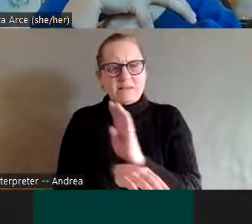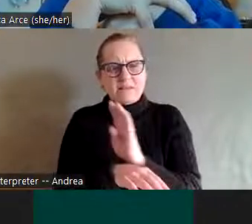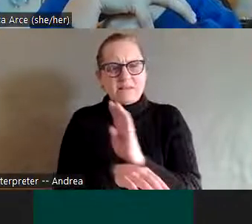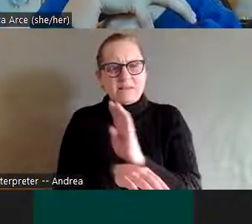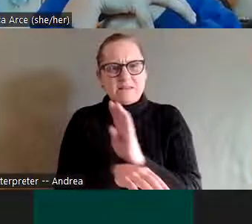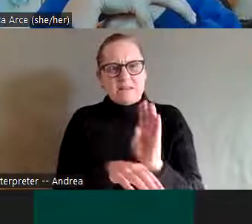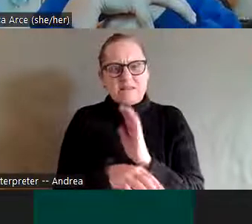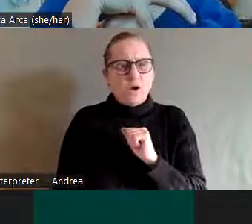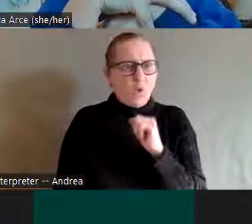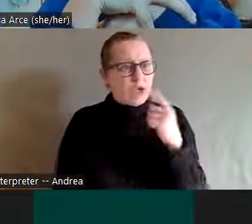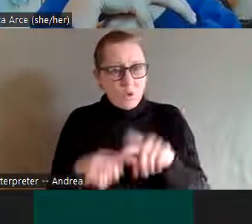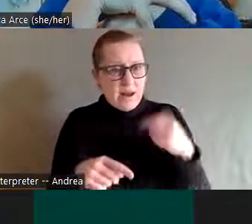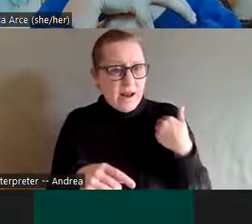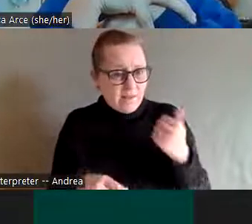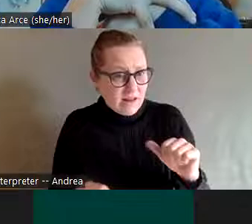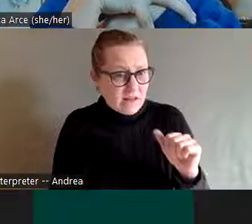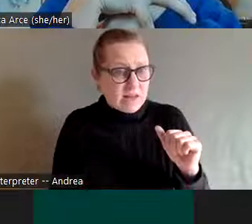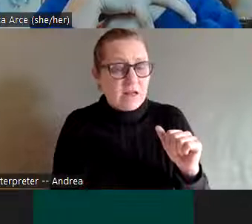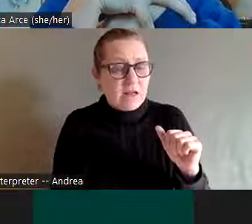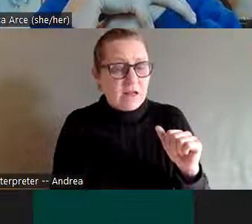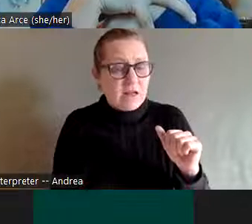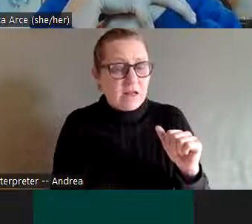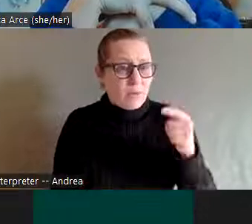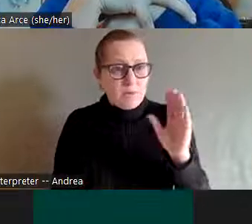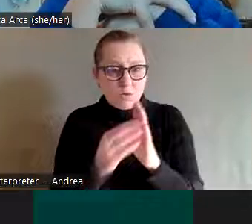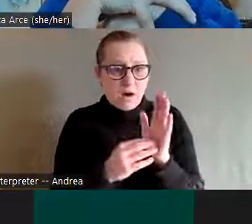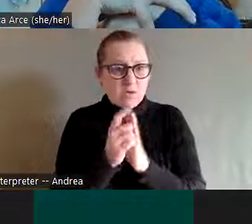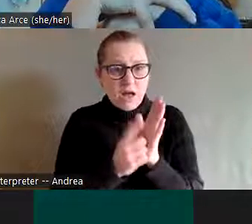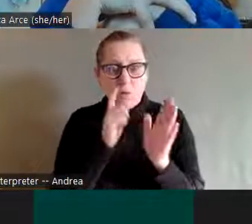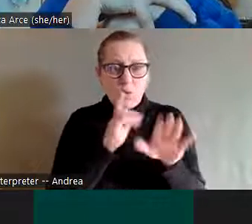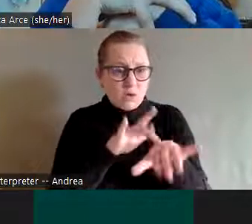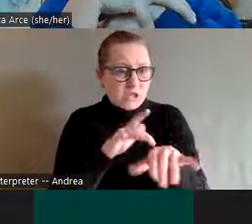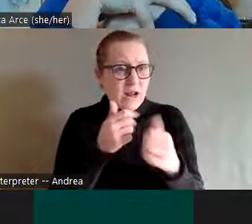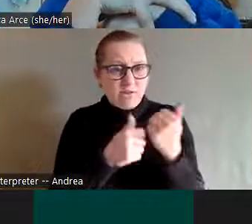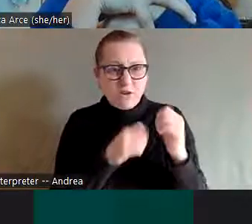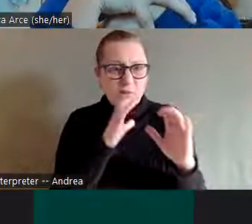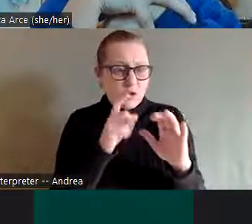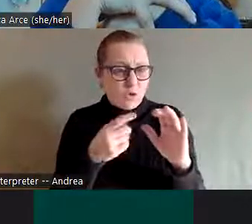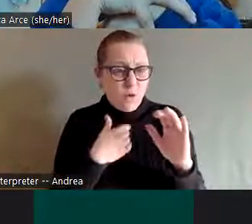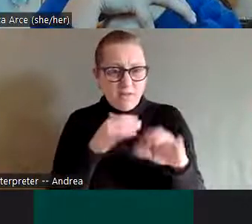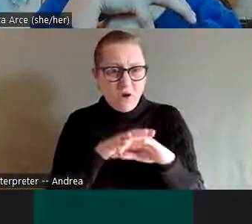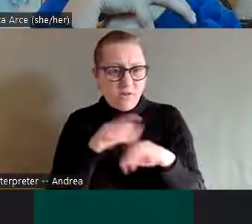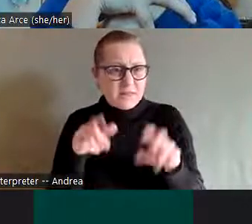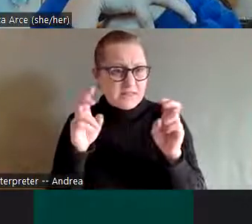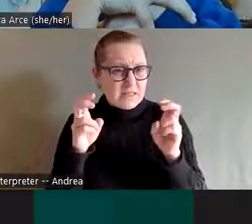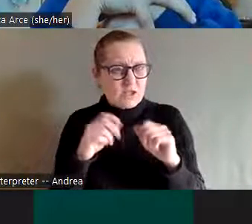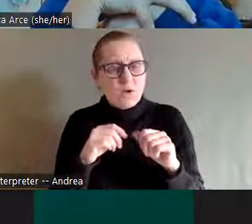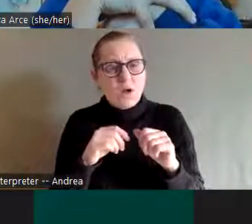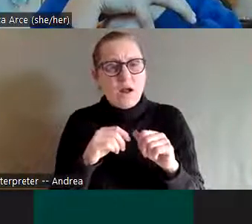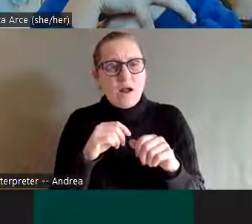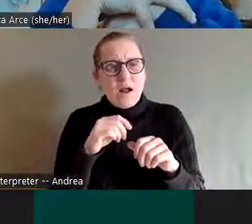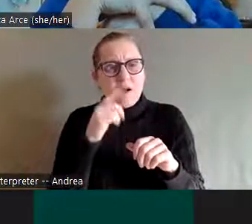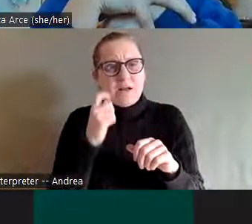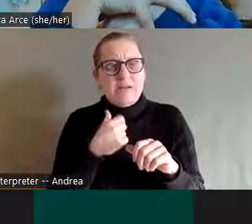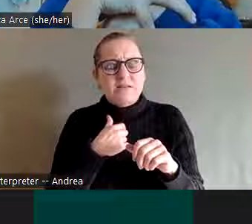you can't have any, you know, the public records law would reach every communication you have on this issue area, because clearly that would